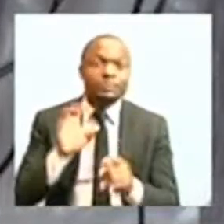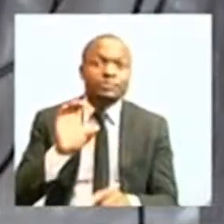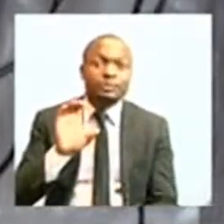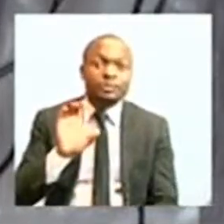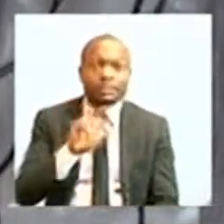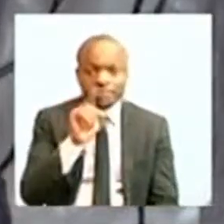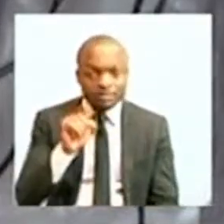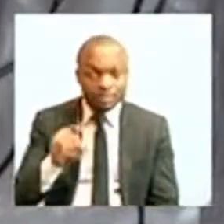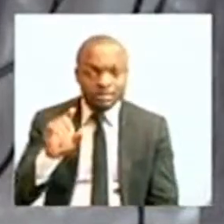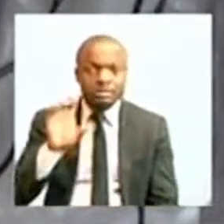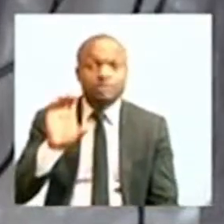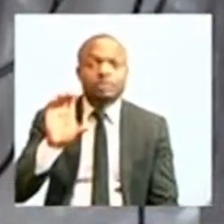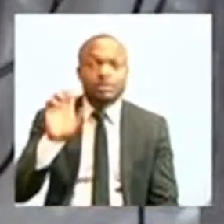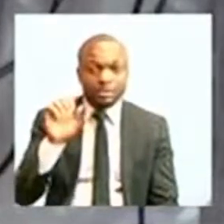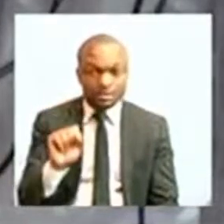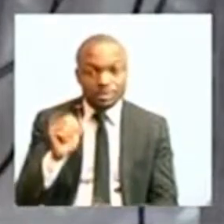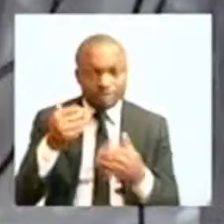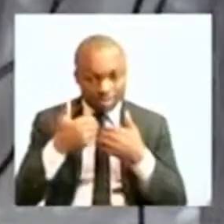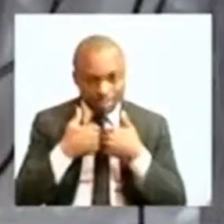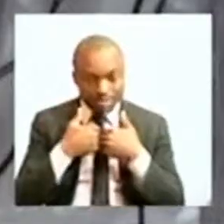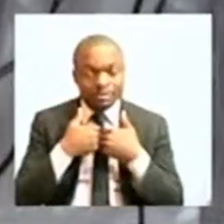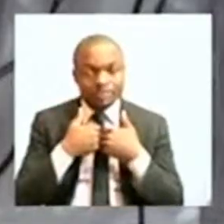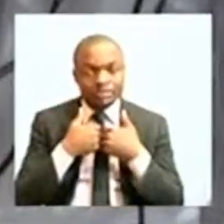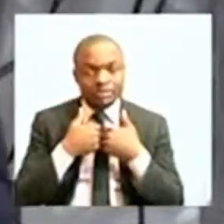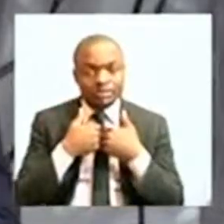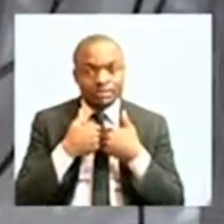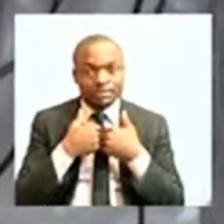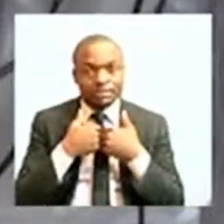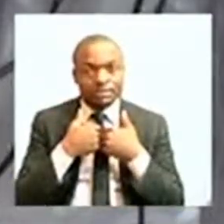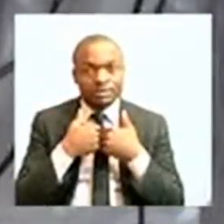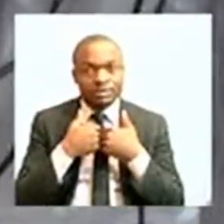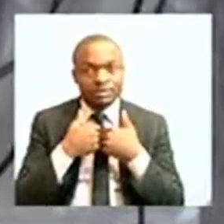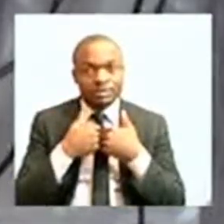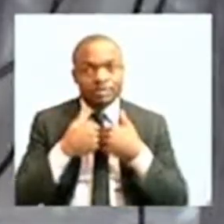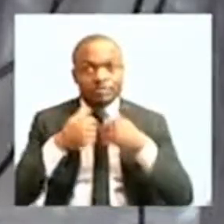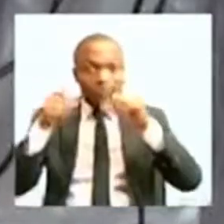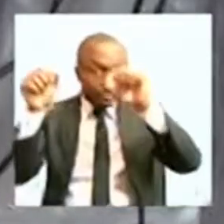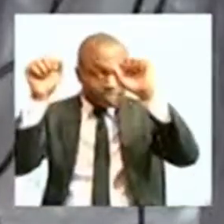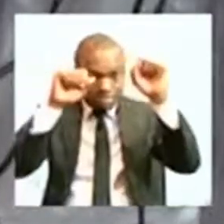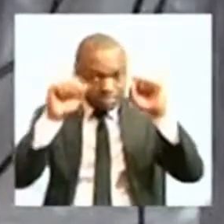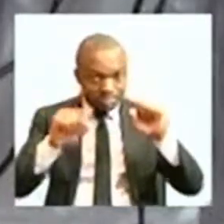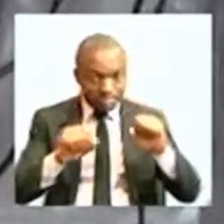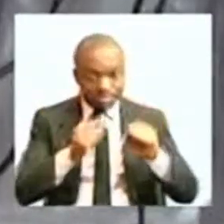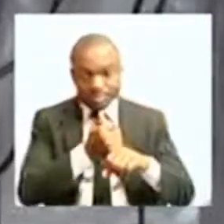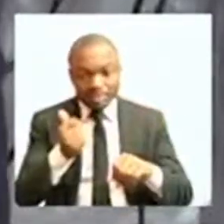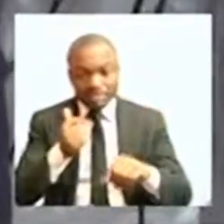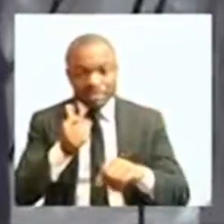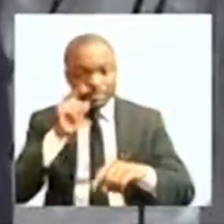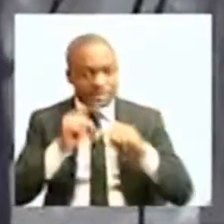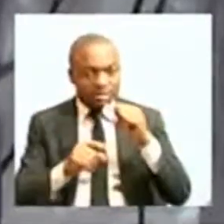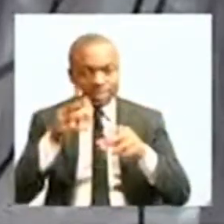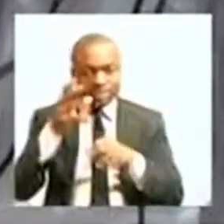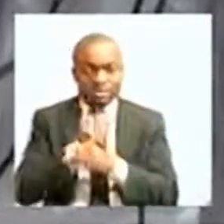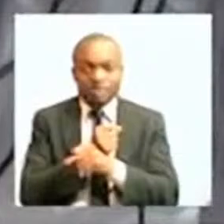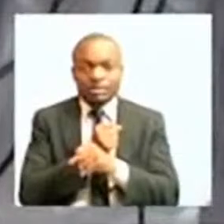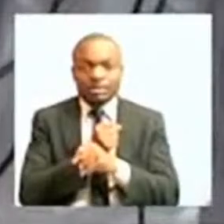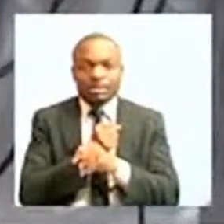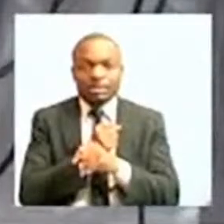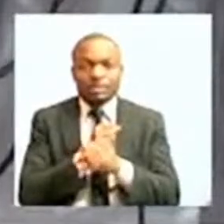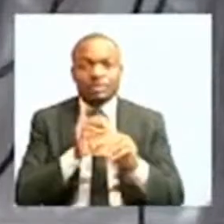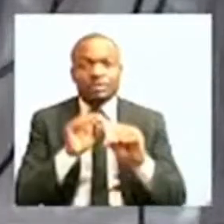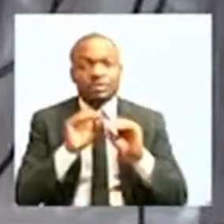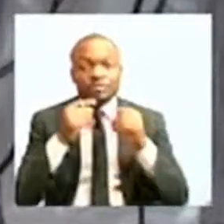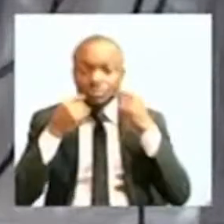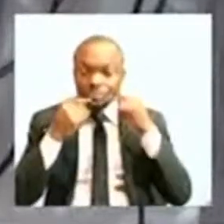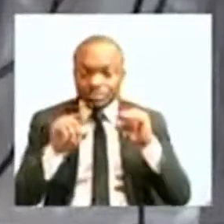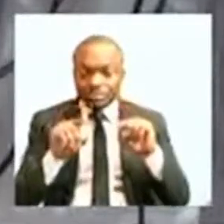have got their own hierarchy where the one supervising says, I can't take the instructions from you, so it has to come through the chain of command. So